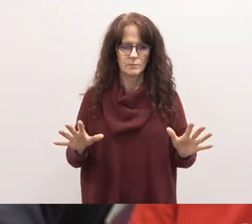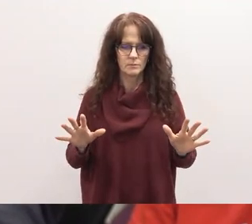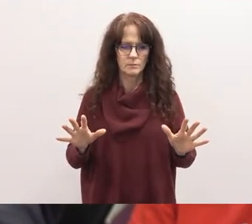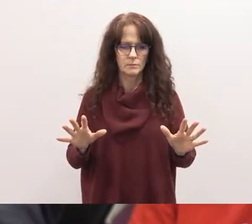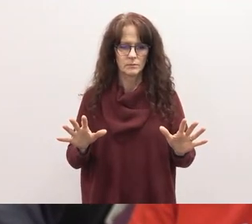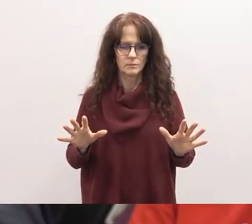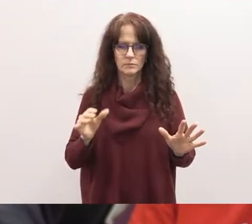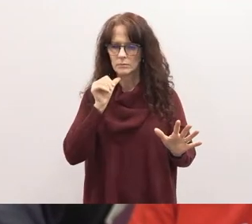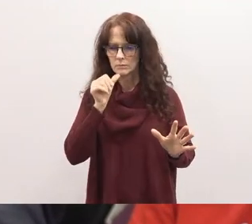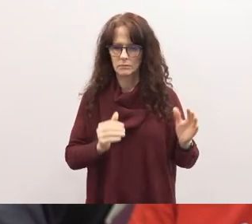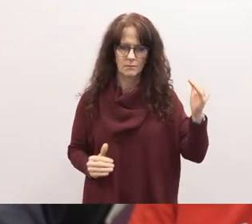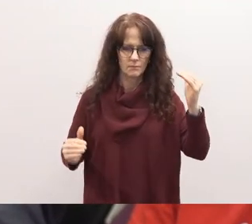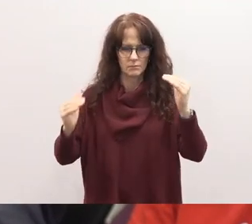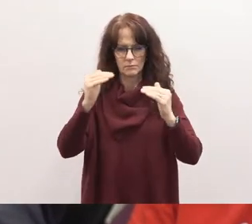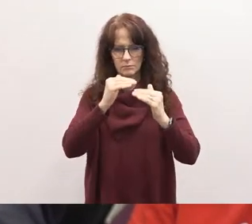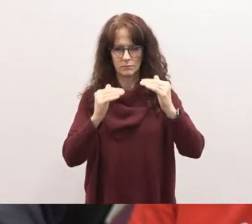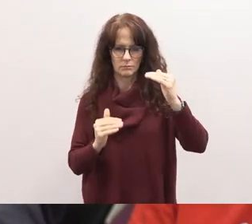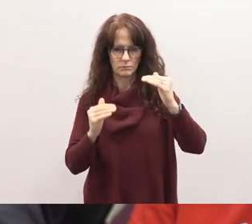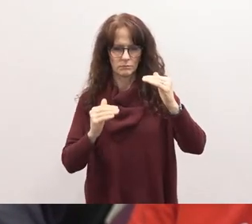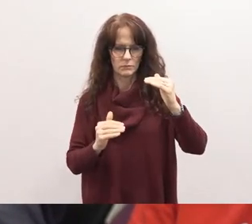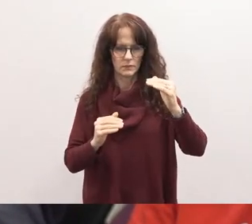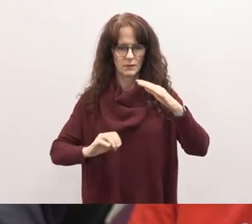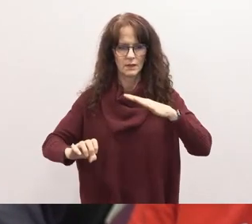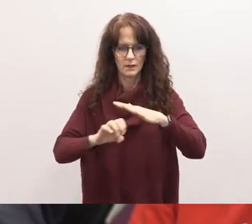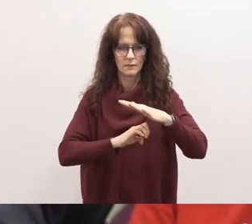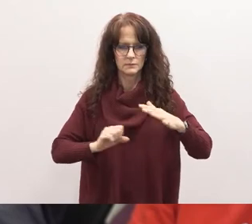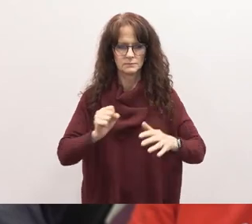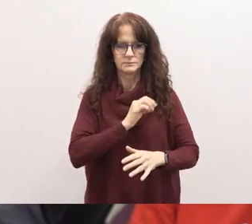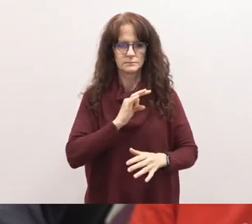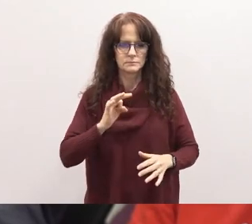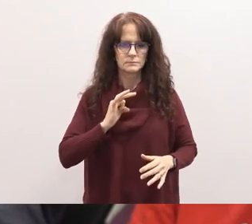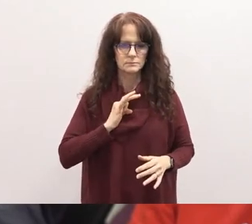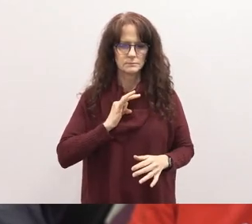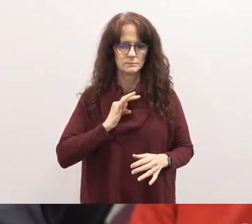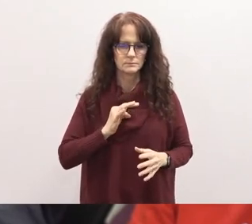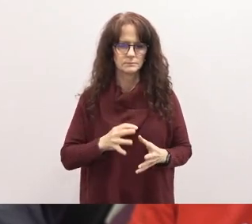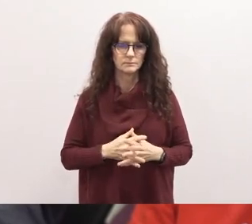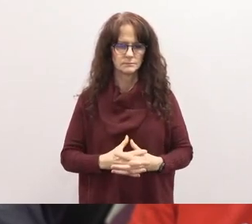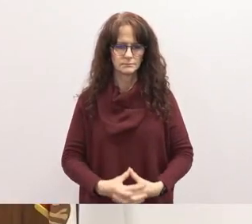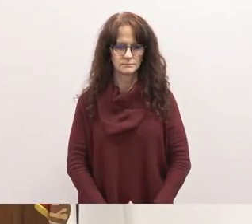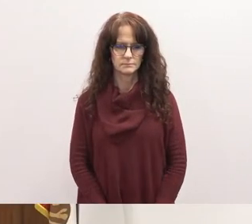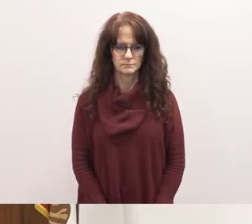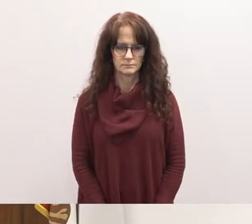Because of these obvious inequities in the current elementary staffing chart.